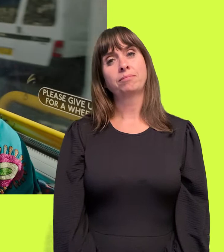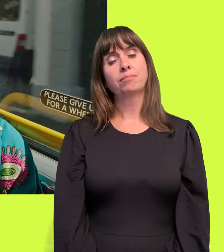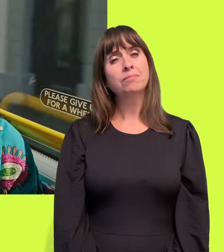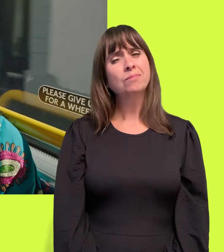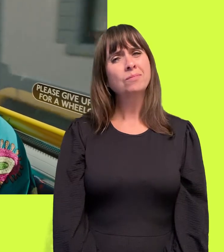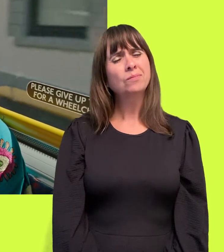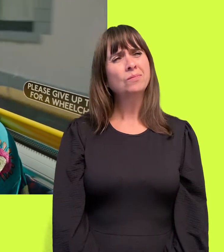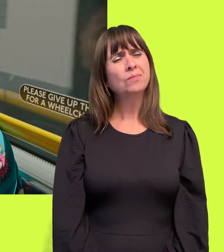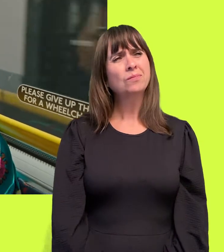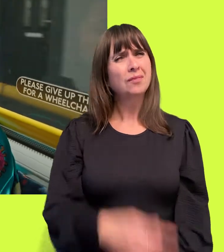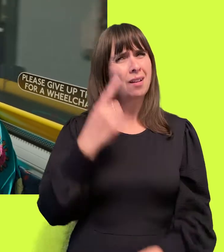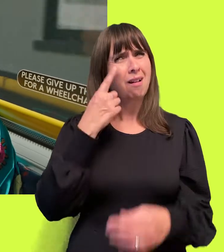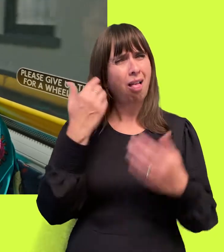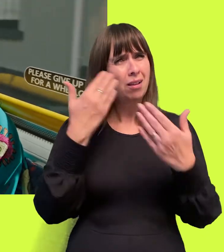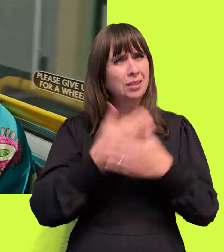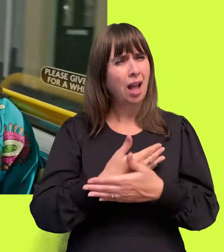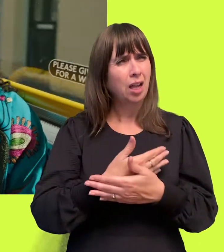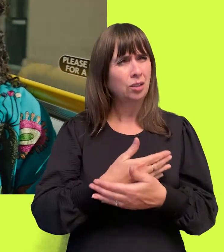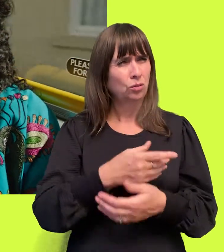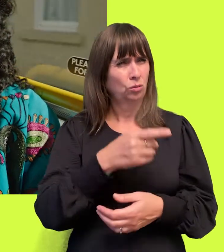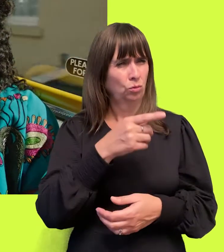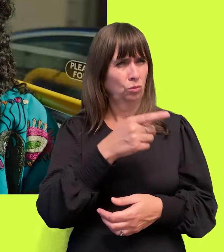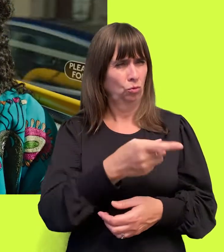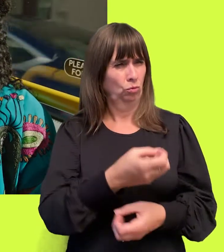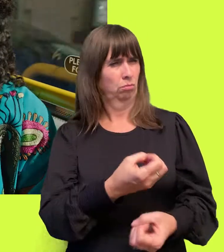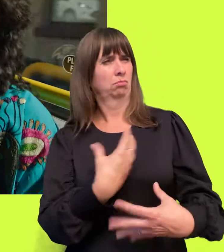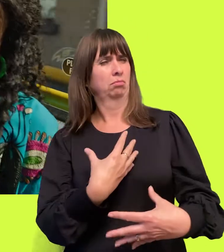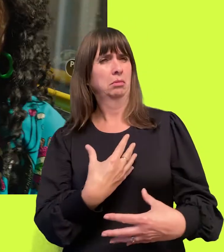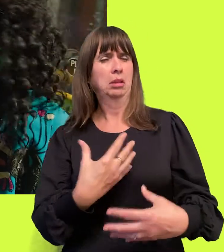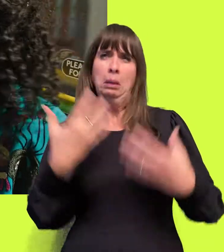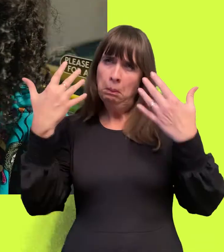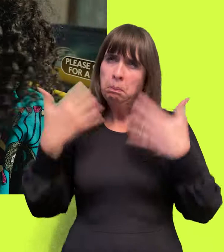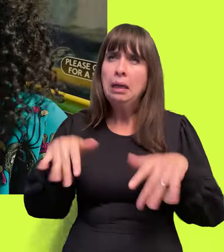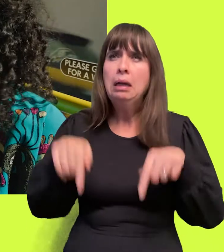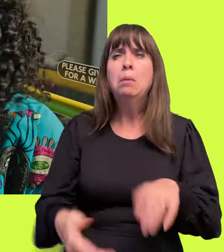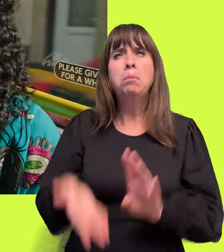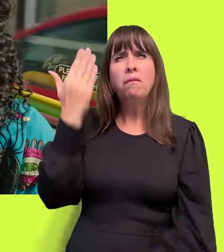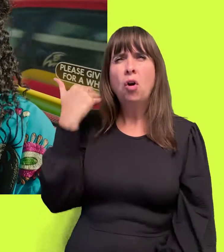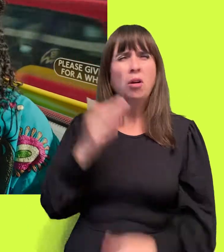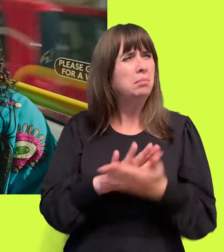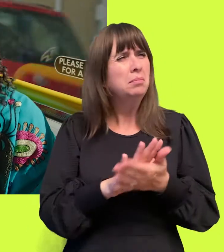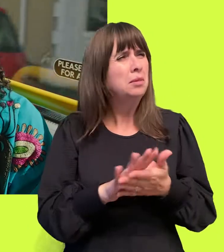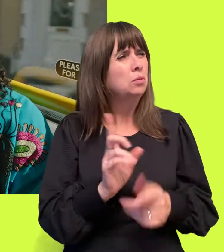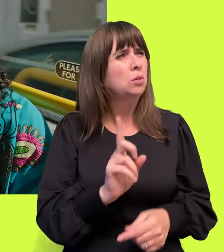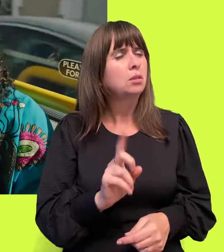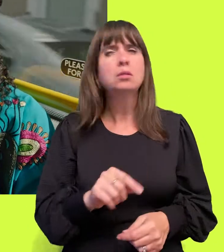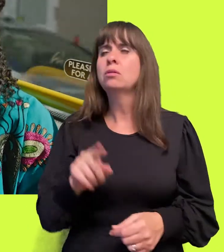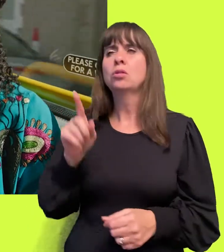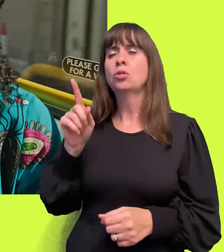So when you said from before, last night, like, what did you mean? You won't